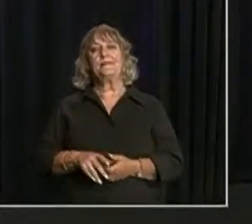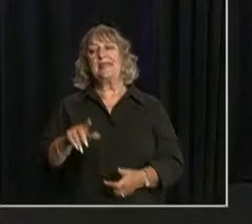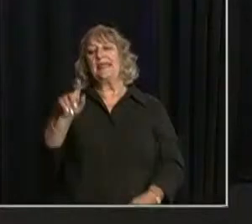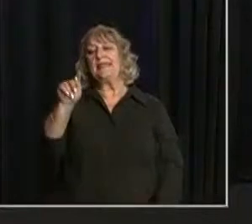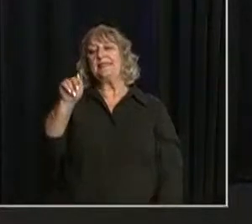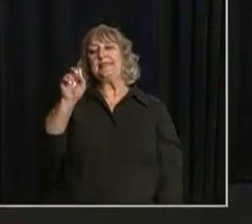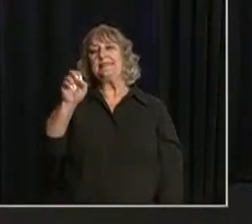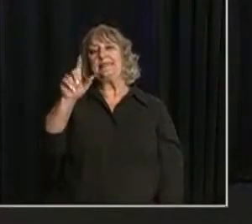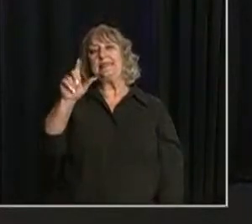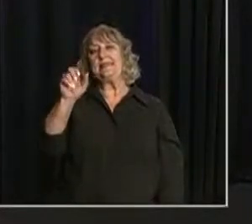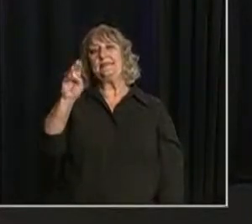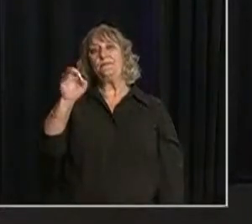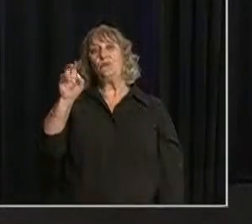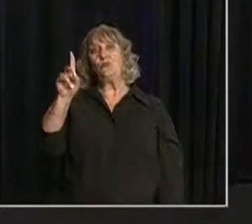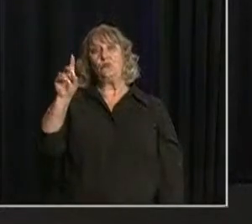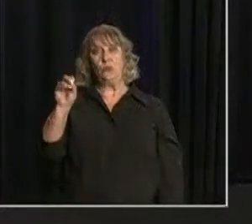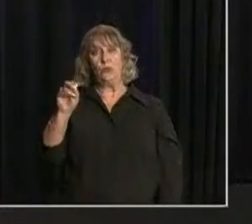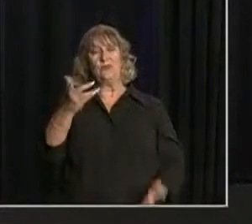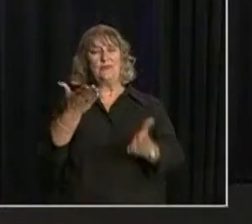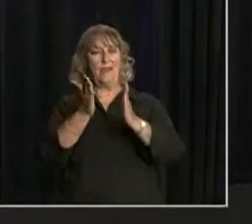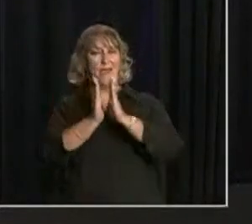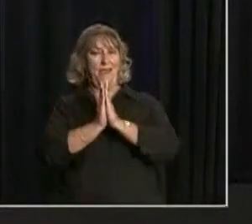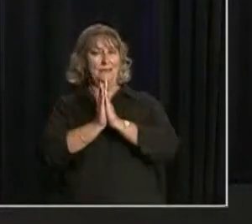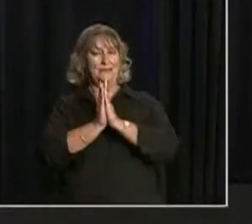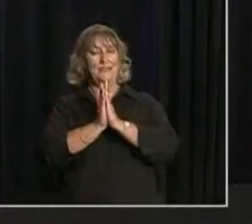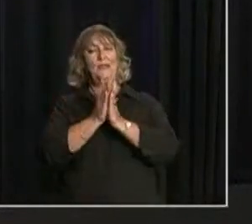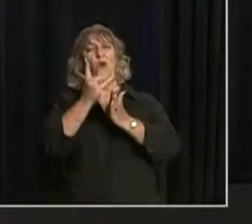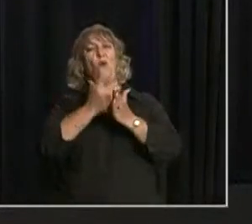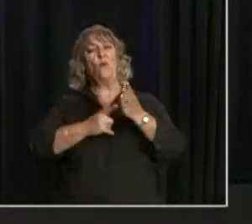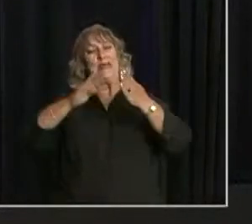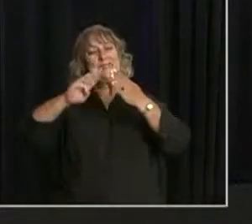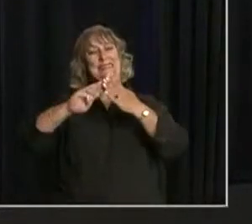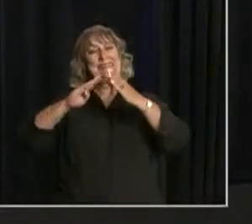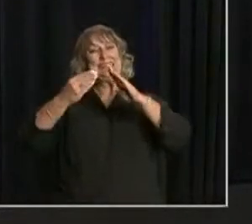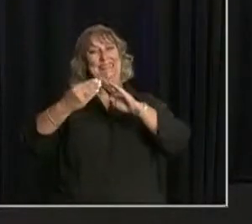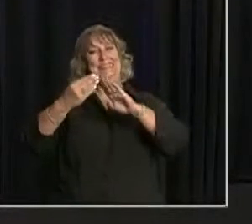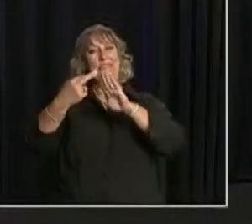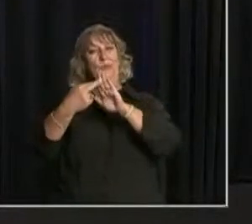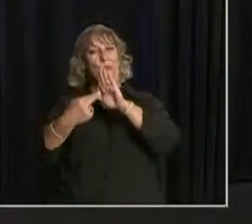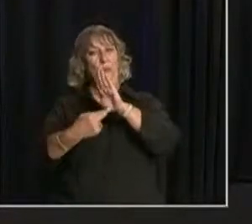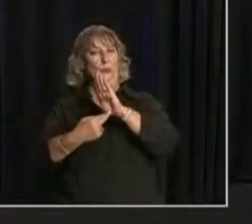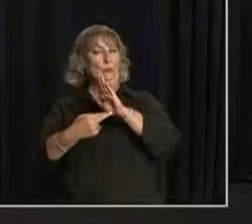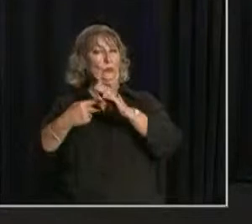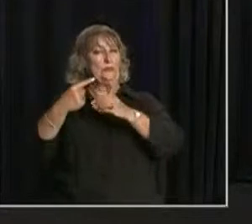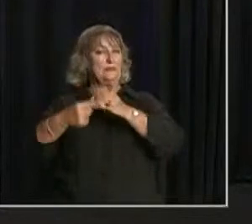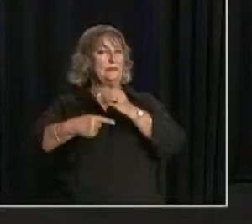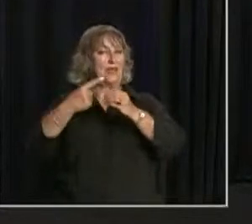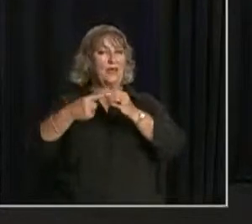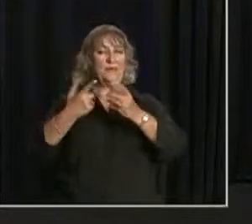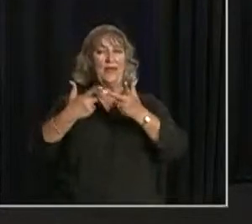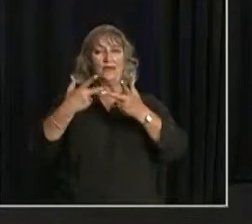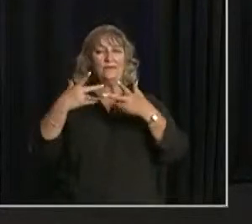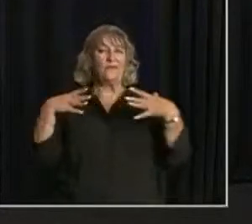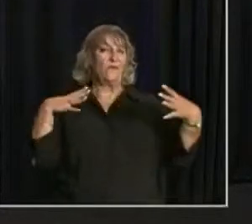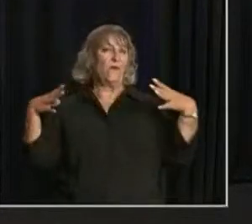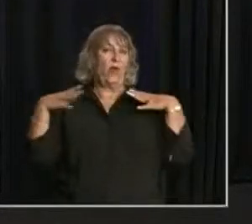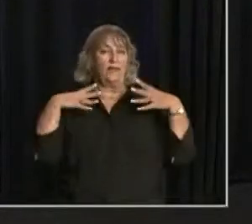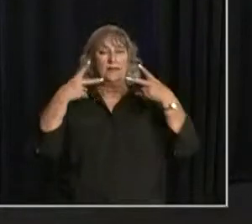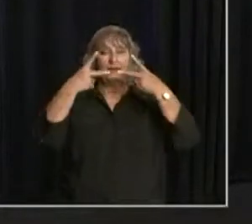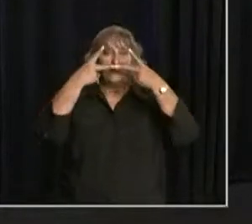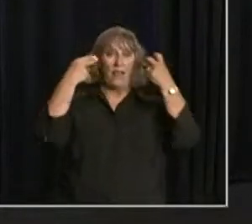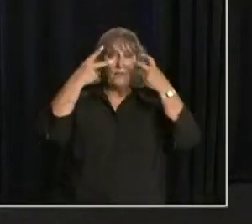Telemundo would like to know what are the city's guidelines for upcoming holidays, Halloween, Thanksgiving,